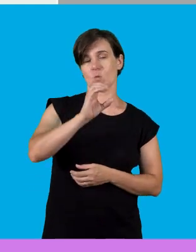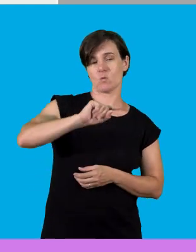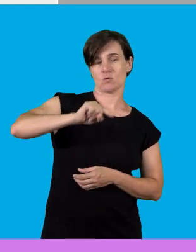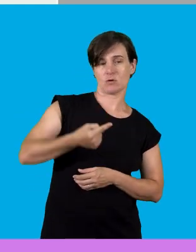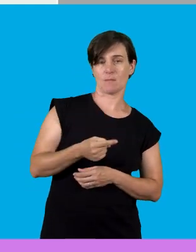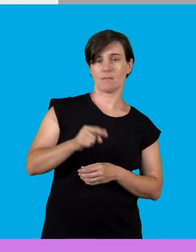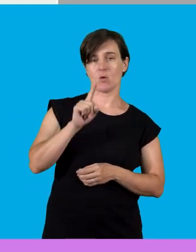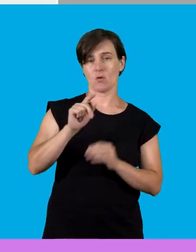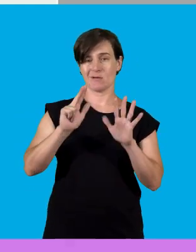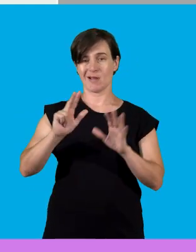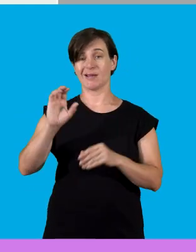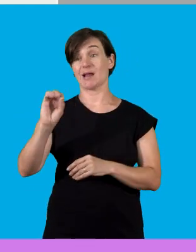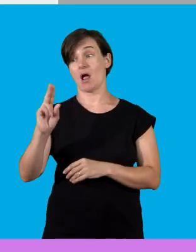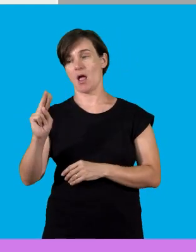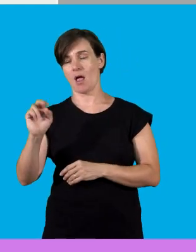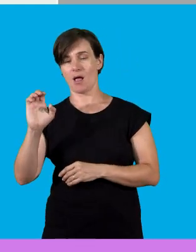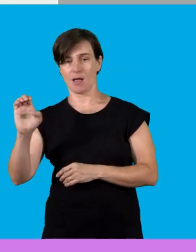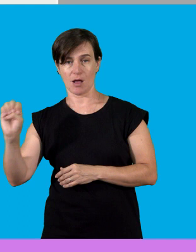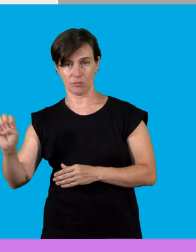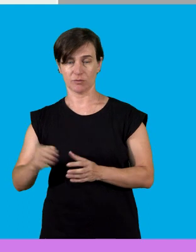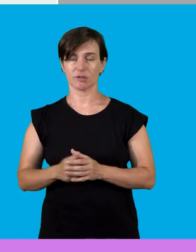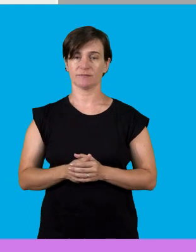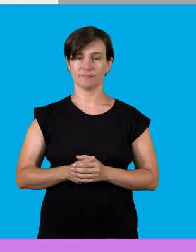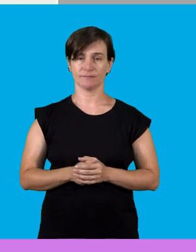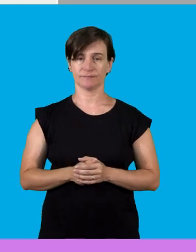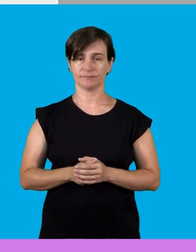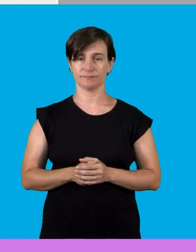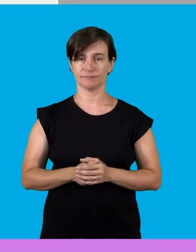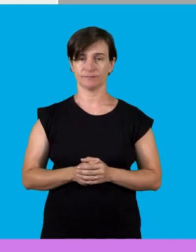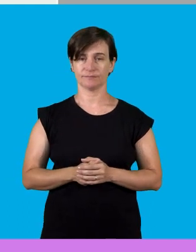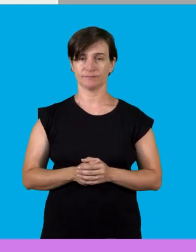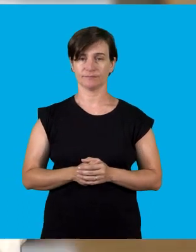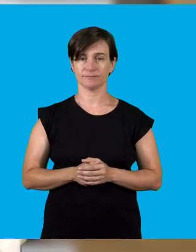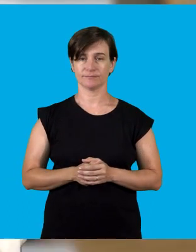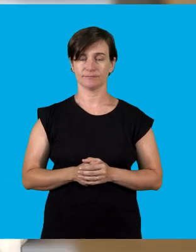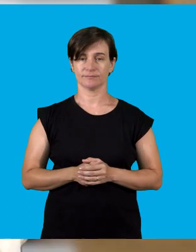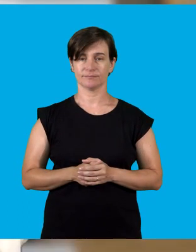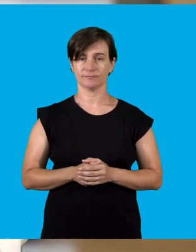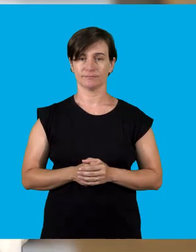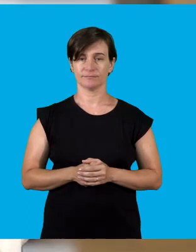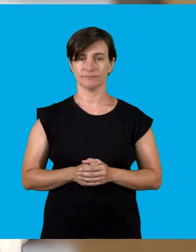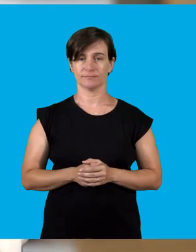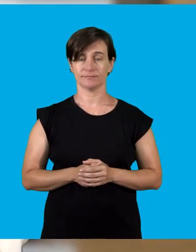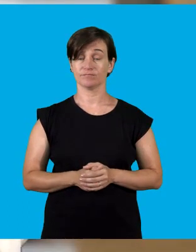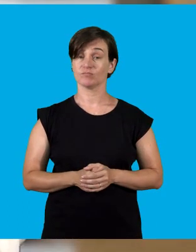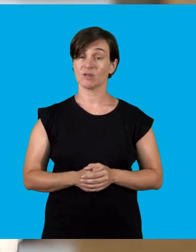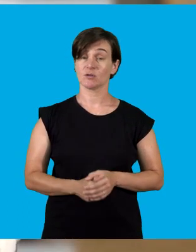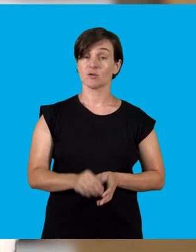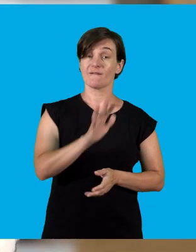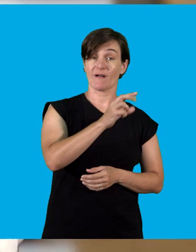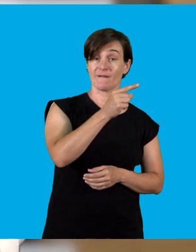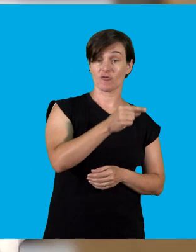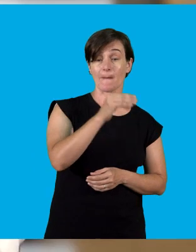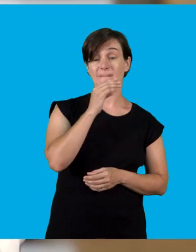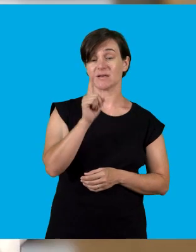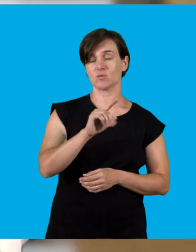0.0353, and then that will be 0.18 ounce. Okay, so and then you will see that